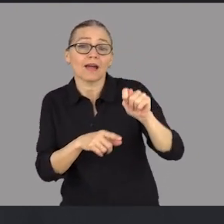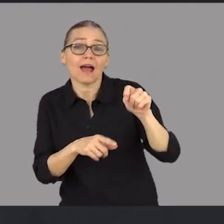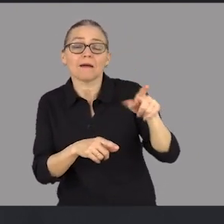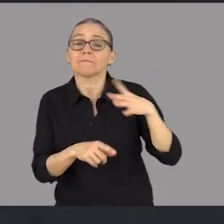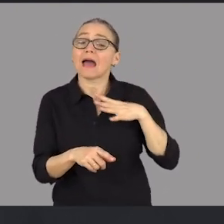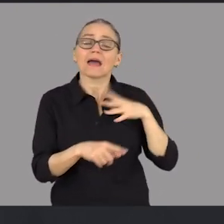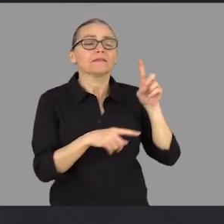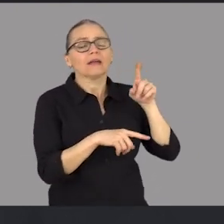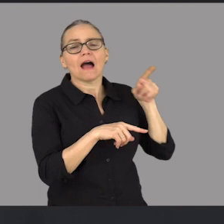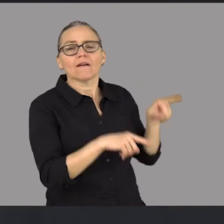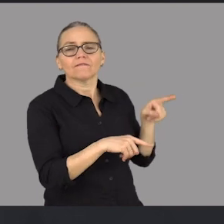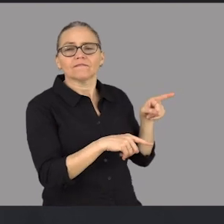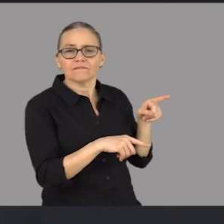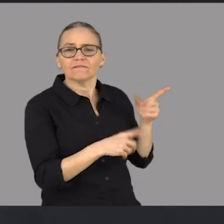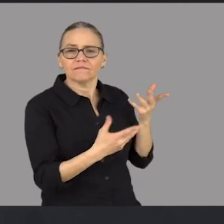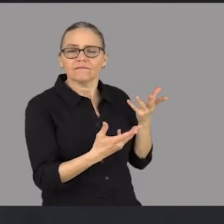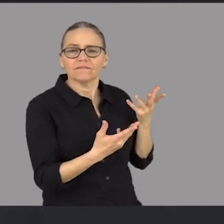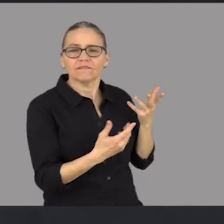Let's see here.